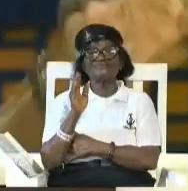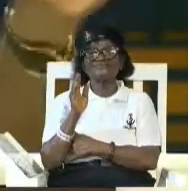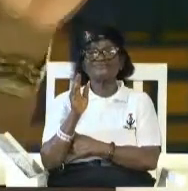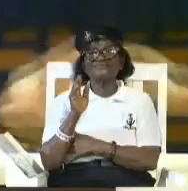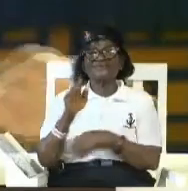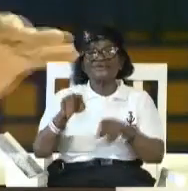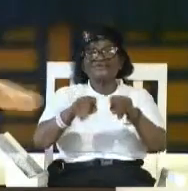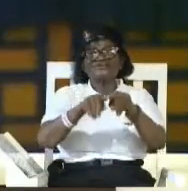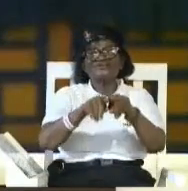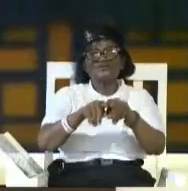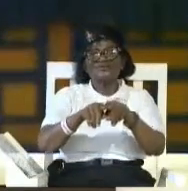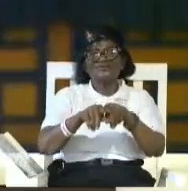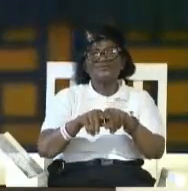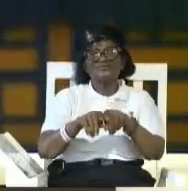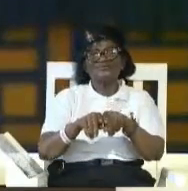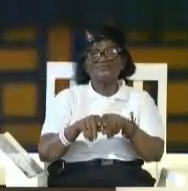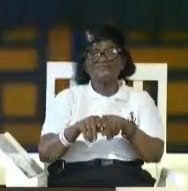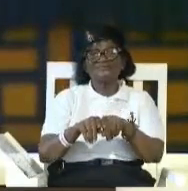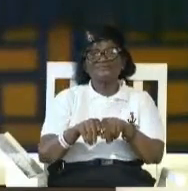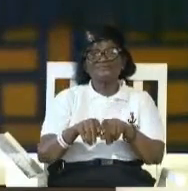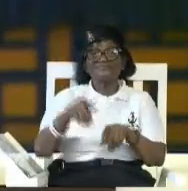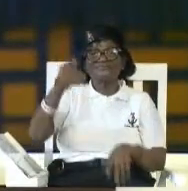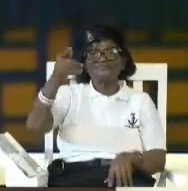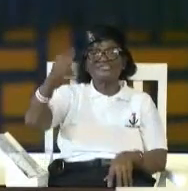So, the